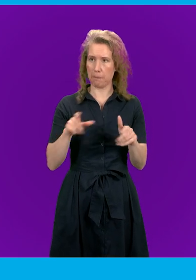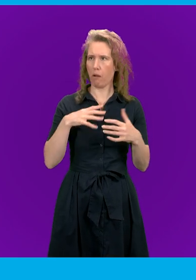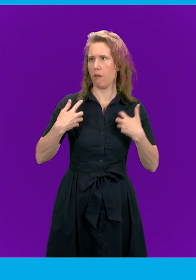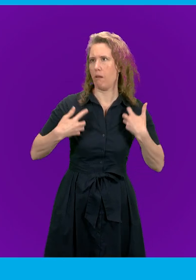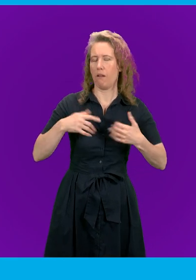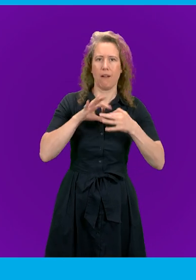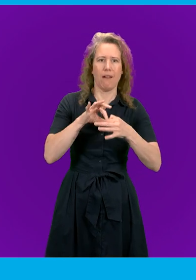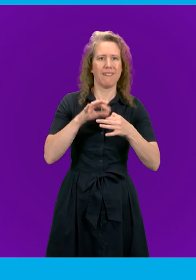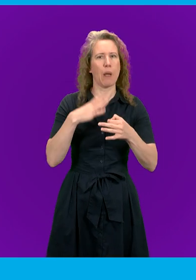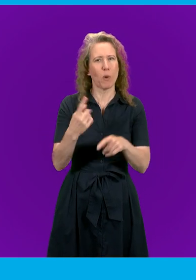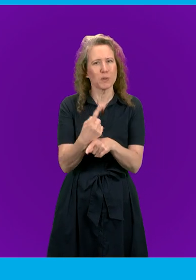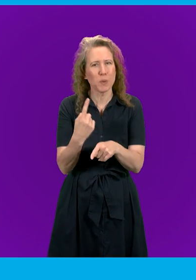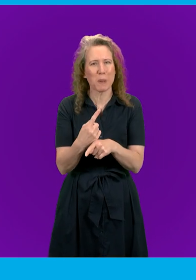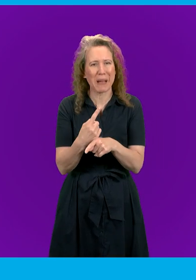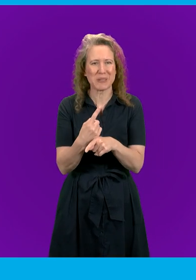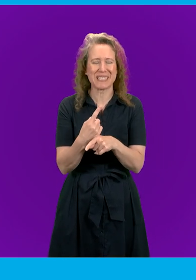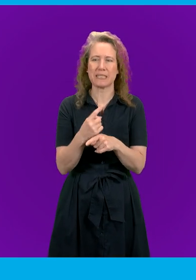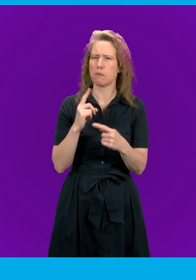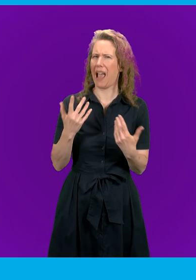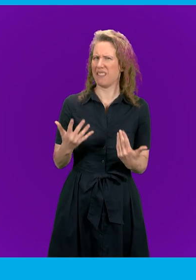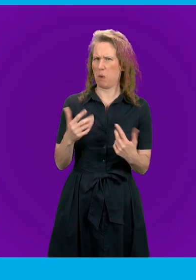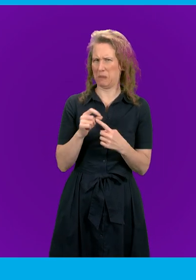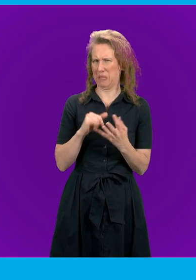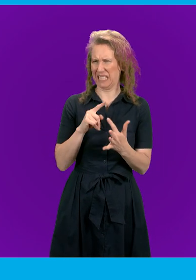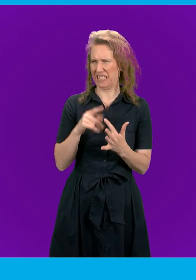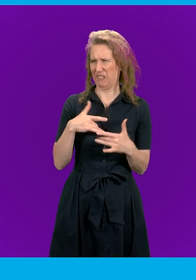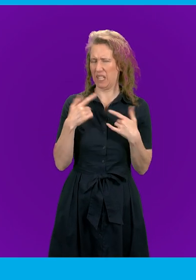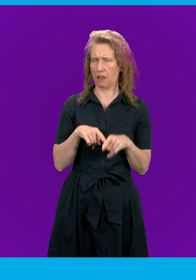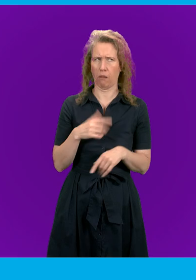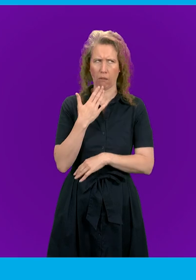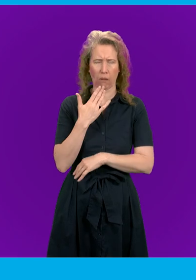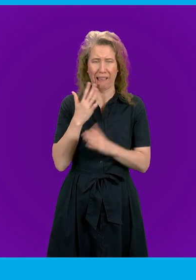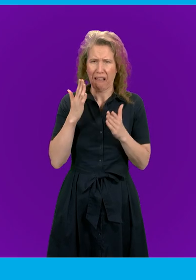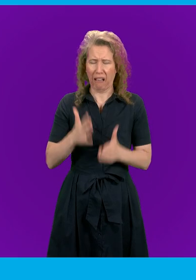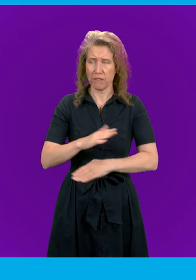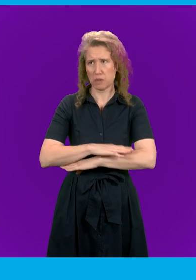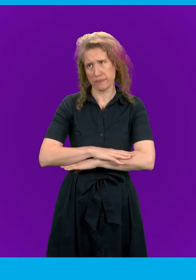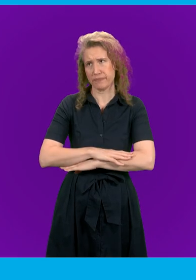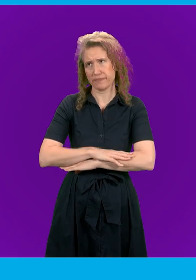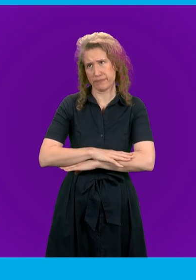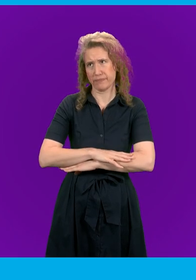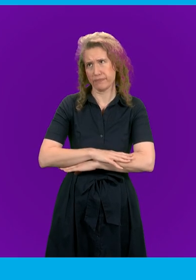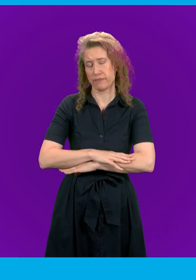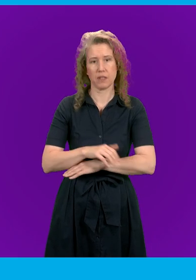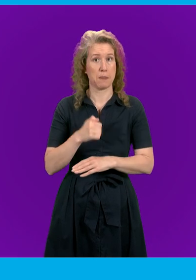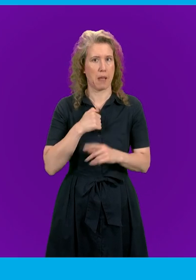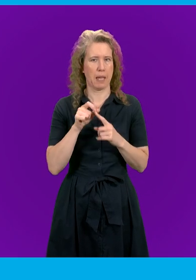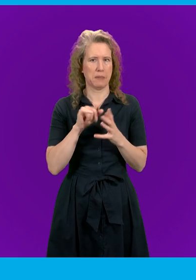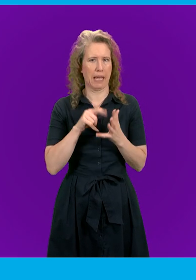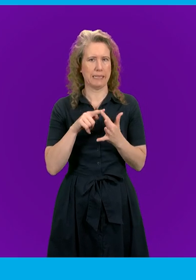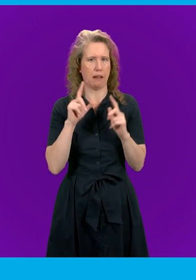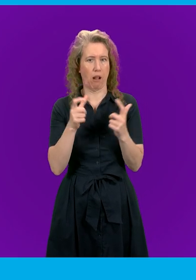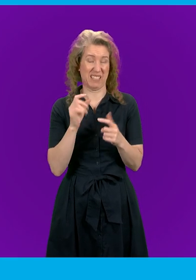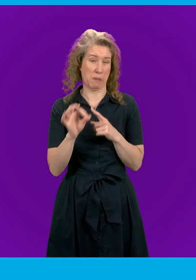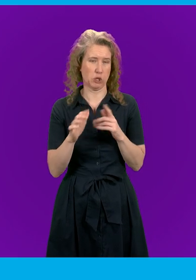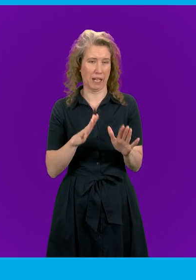and they wanted to talk about it. Whereas at the moment, PSE feels like a, oh, we have to listen. And I, like, from my PSE class especially, I